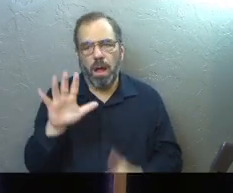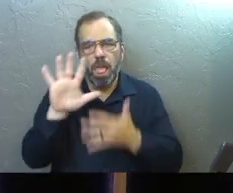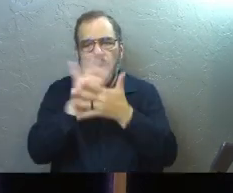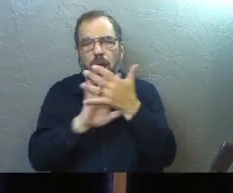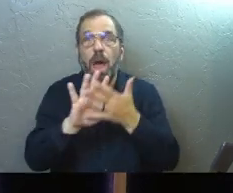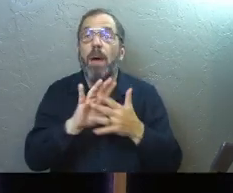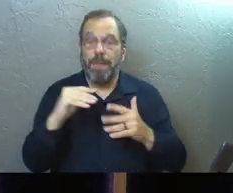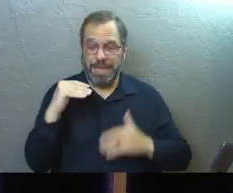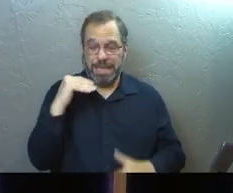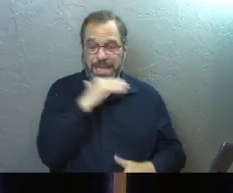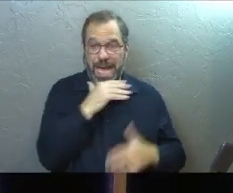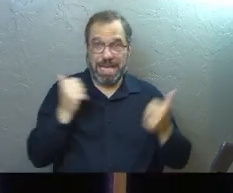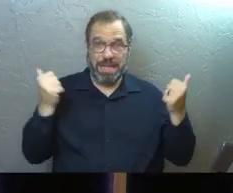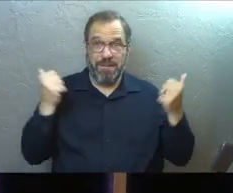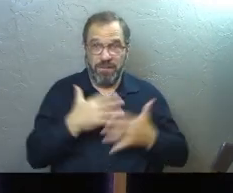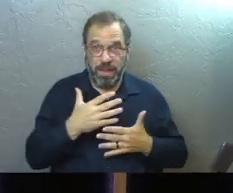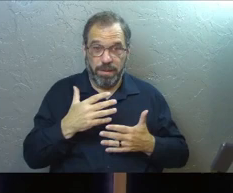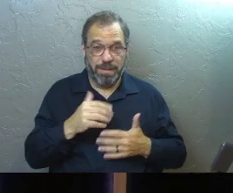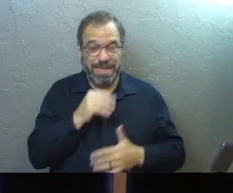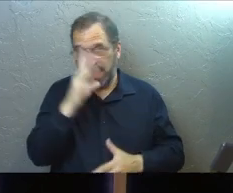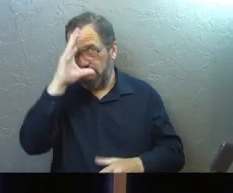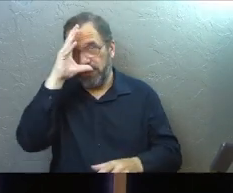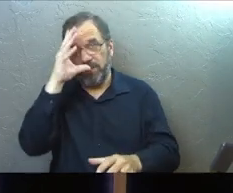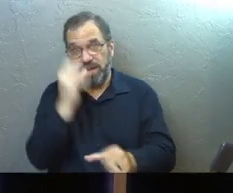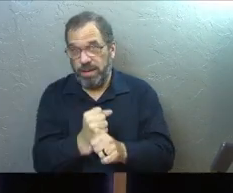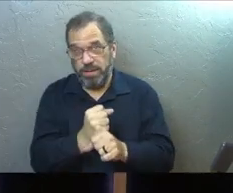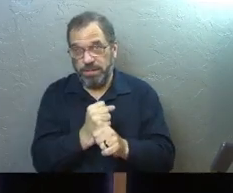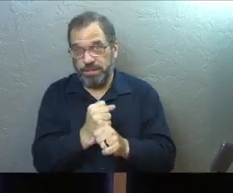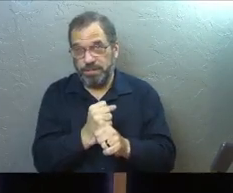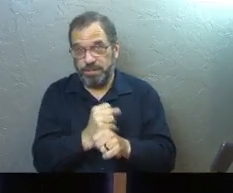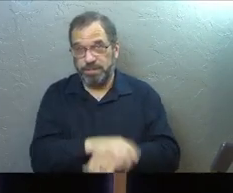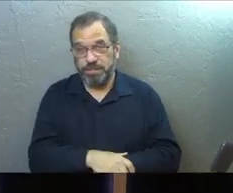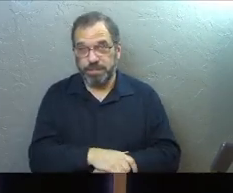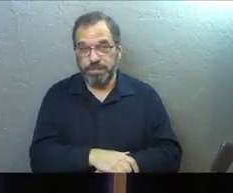Because a lie is fear and it's not faith.